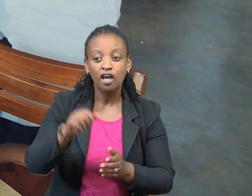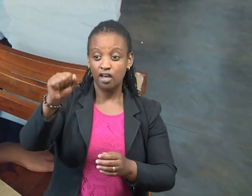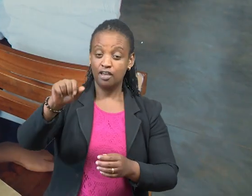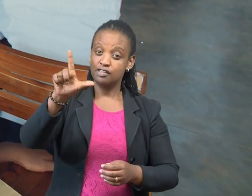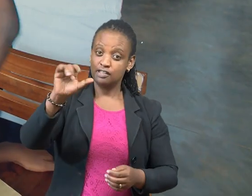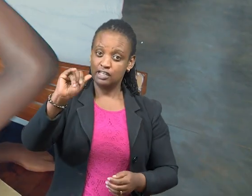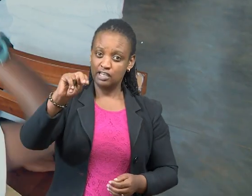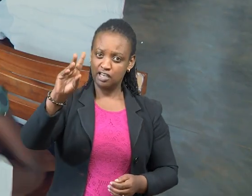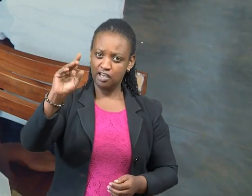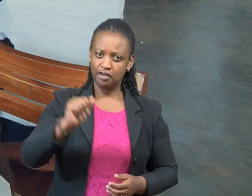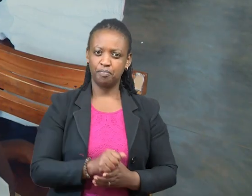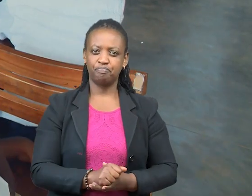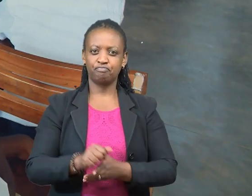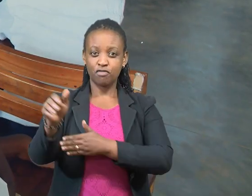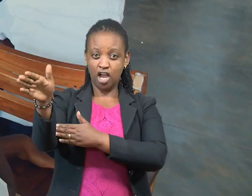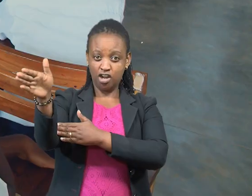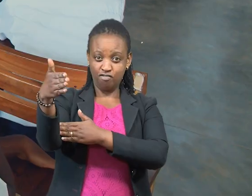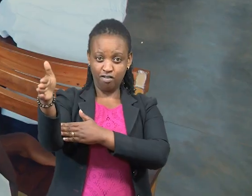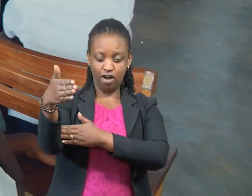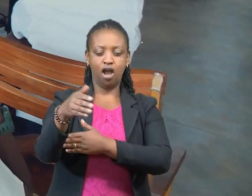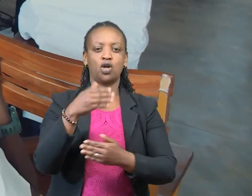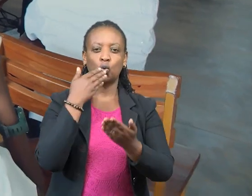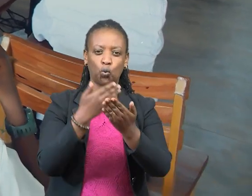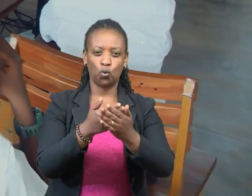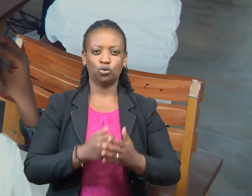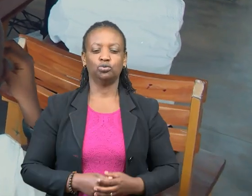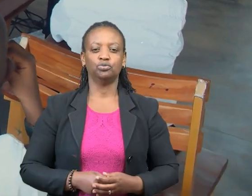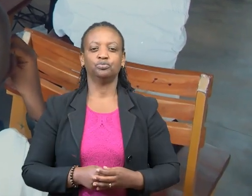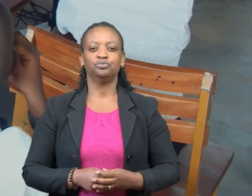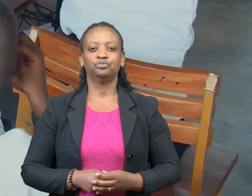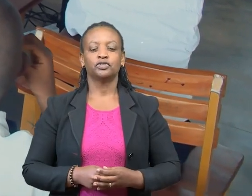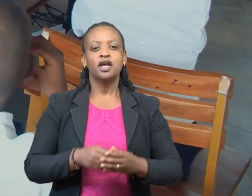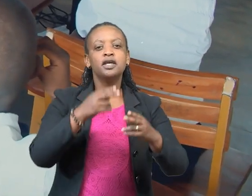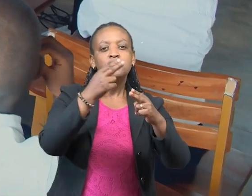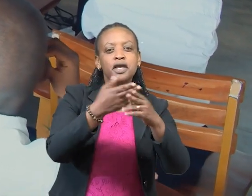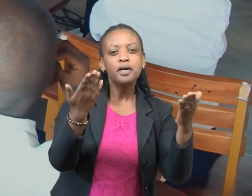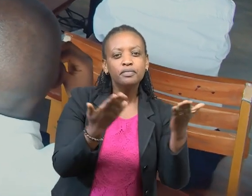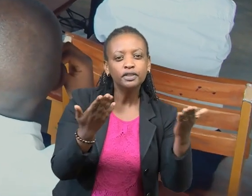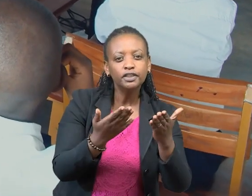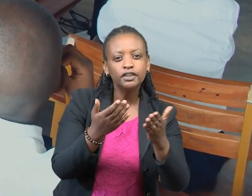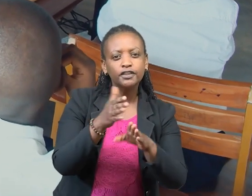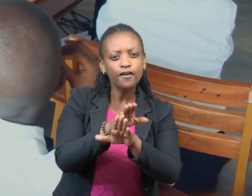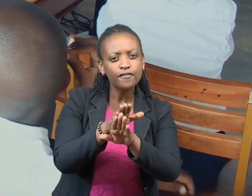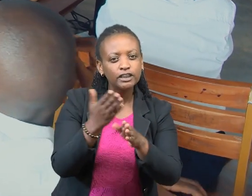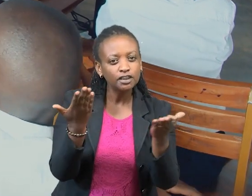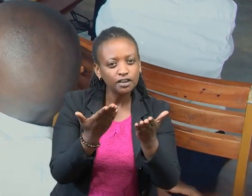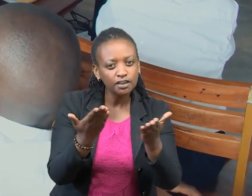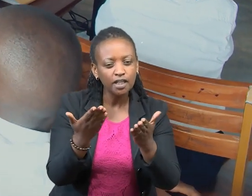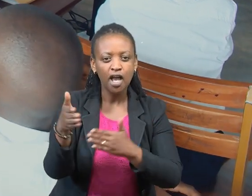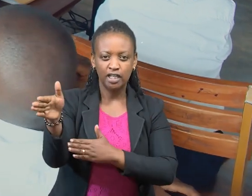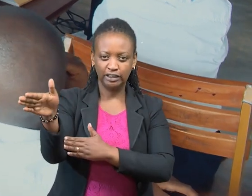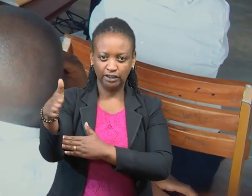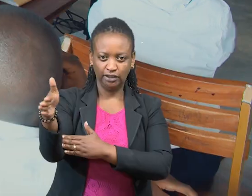fish? Yes, Linda? Shark. Very good. High five. The name of the fish